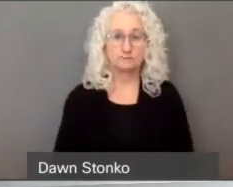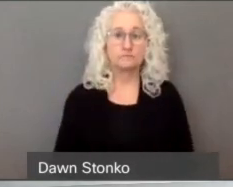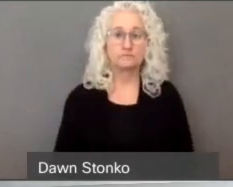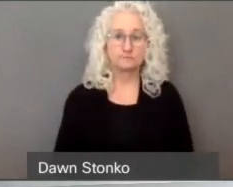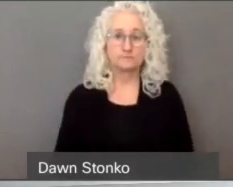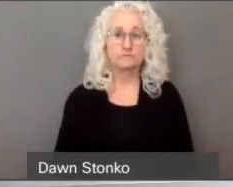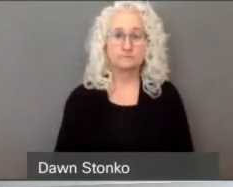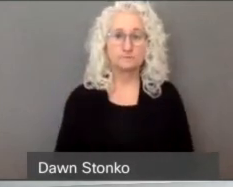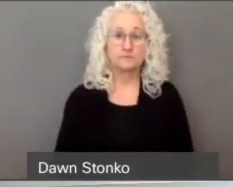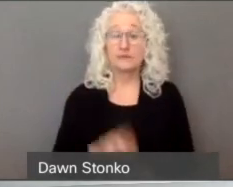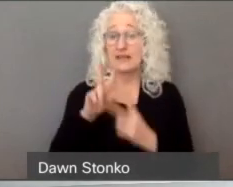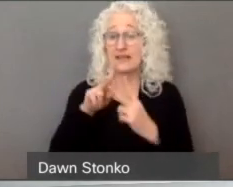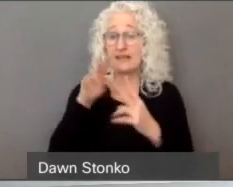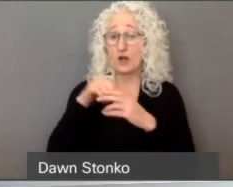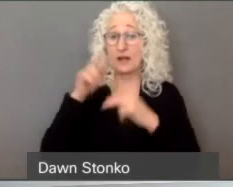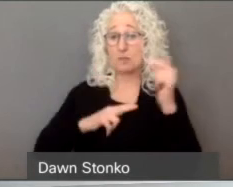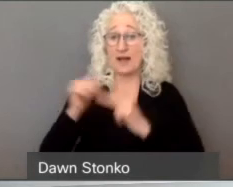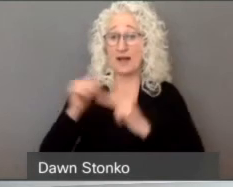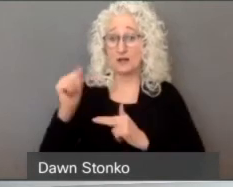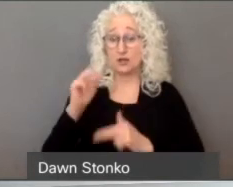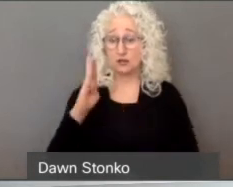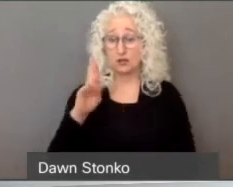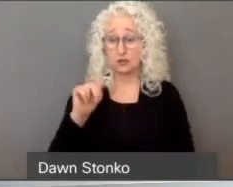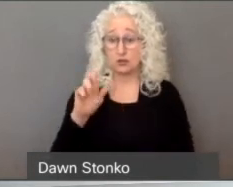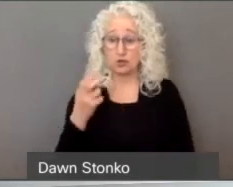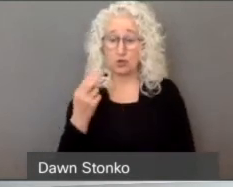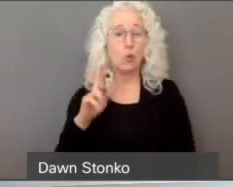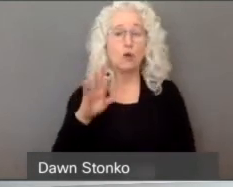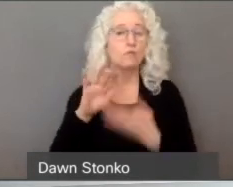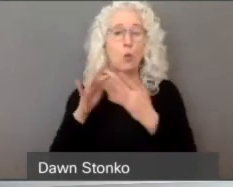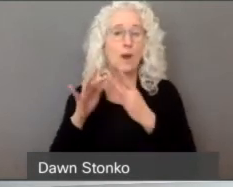in a branch or online.